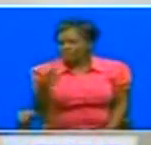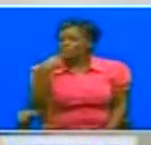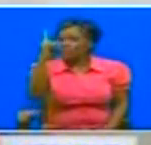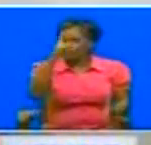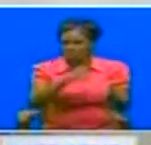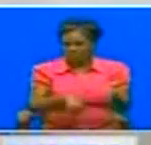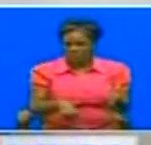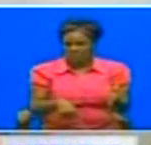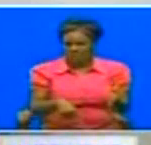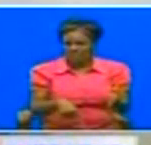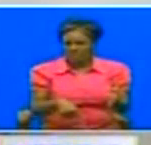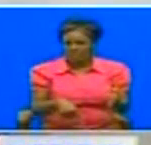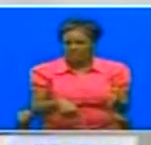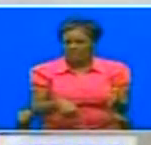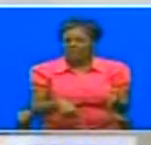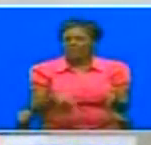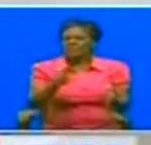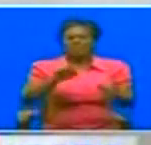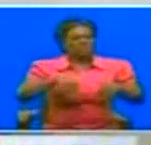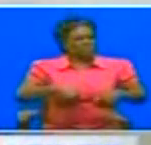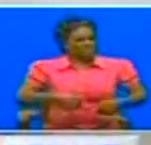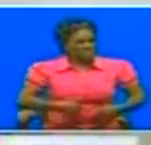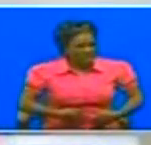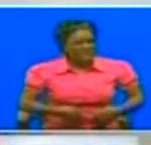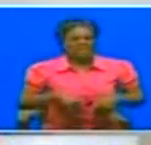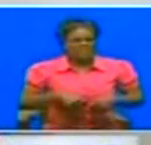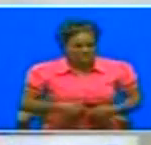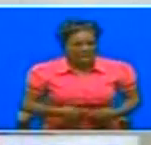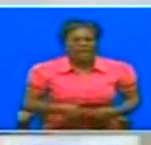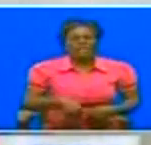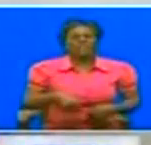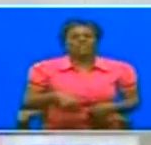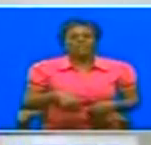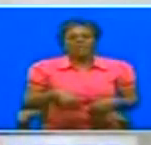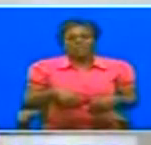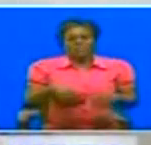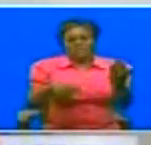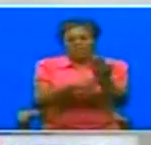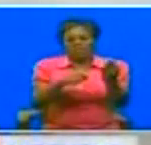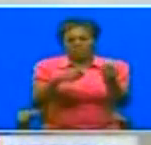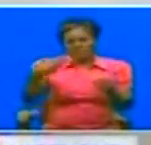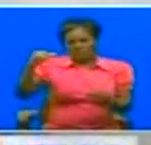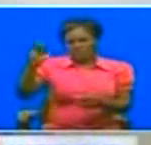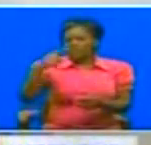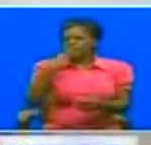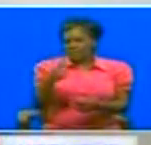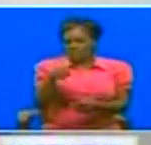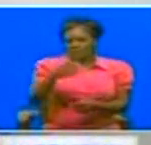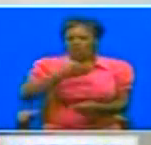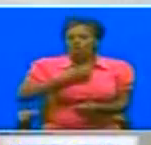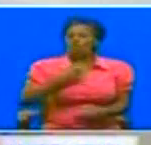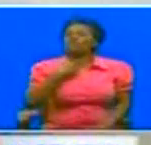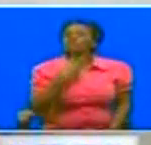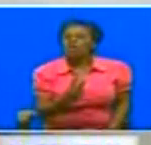say collectively is the fact that they are tired of being identified with this disease. So these are young people telling you in their own